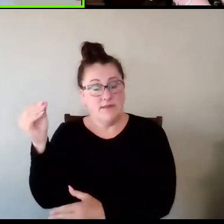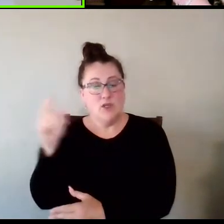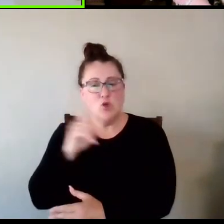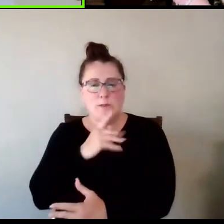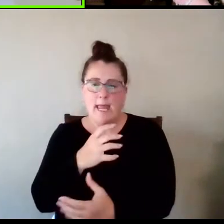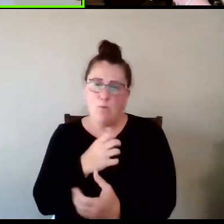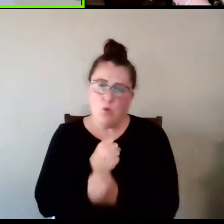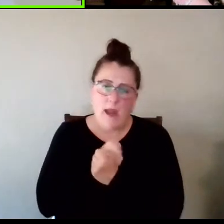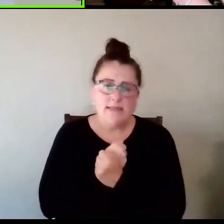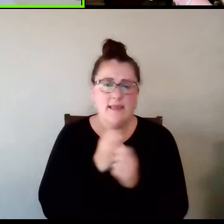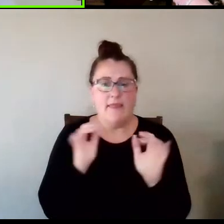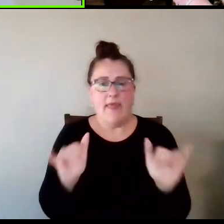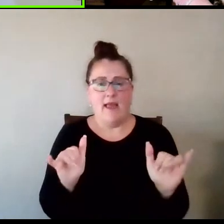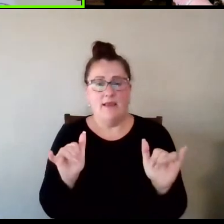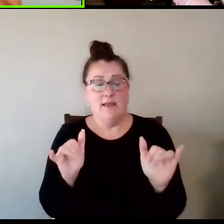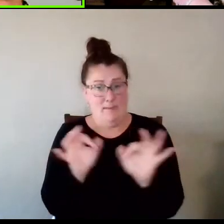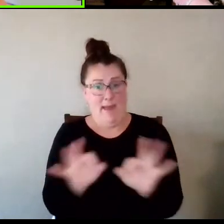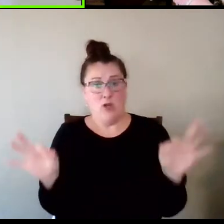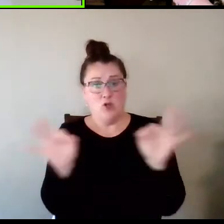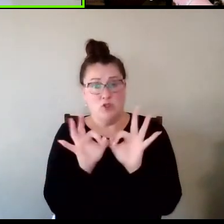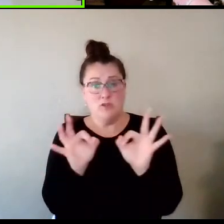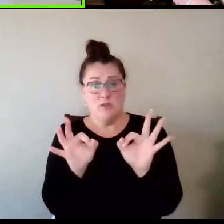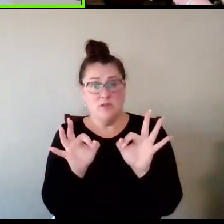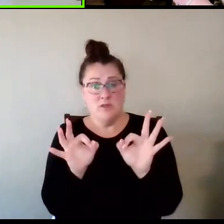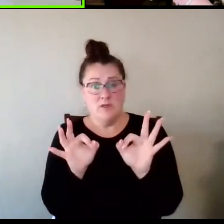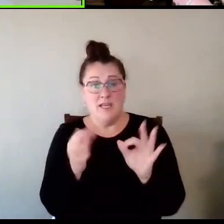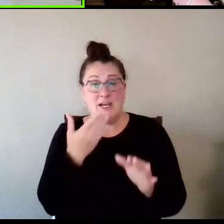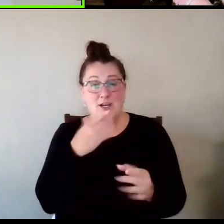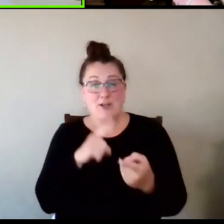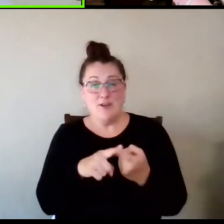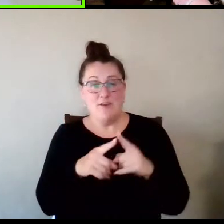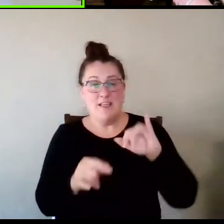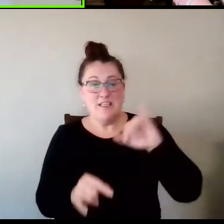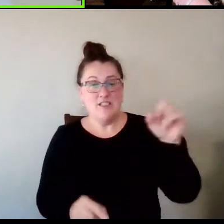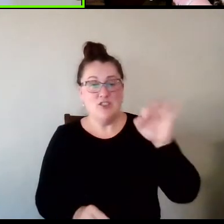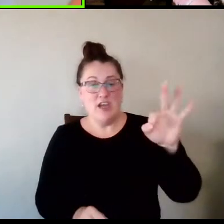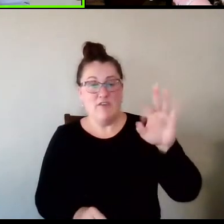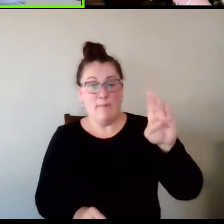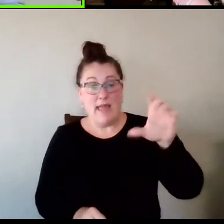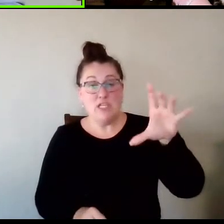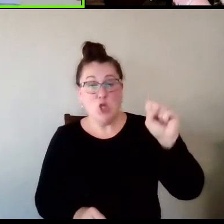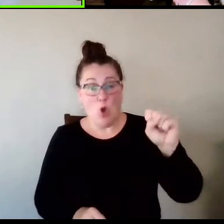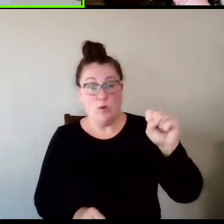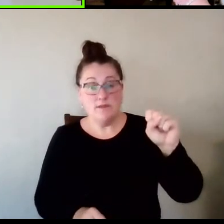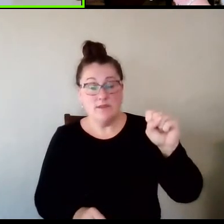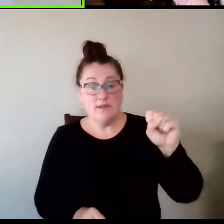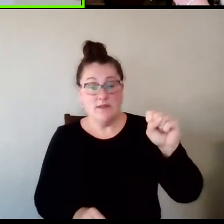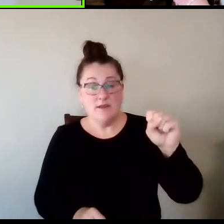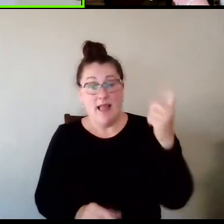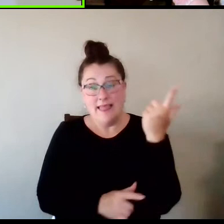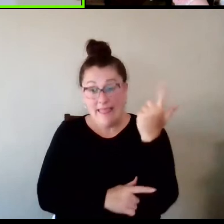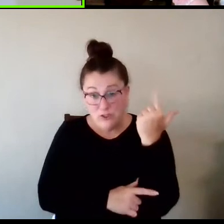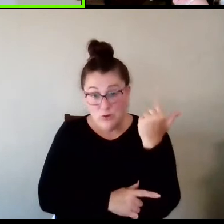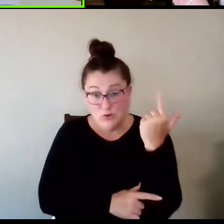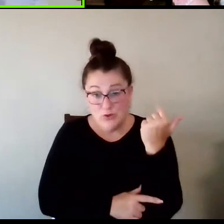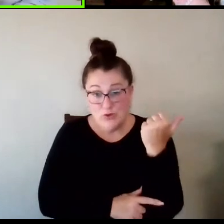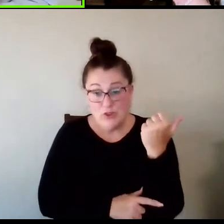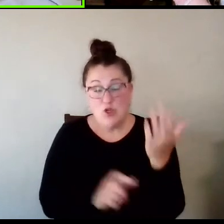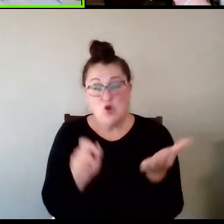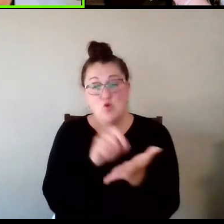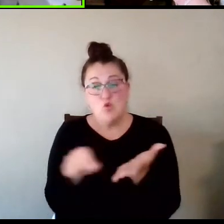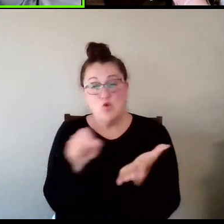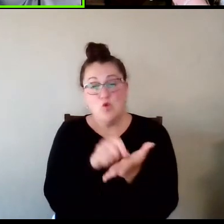that because they know it matters. And even our good friend Jeff Bezos, in his last shareholder letter, wrote